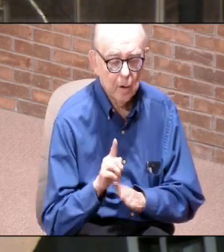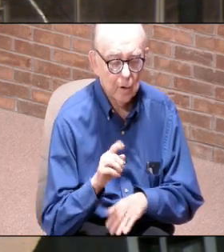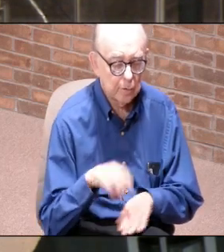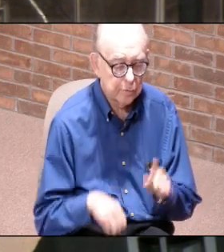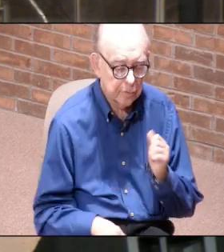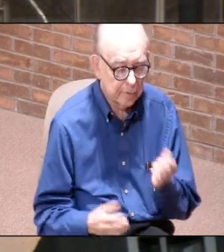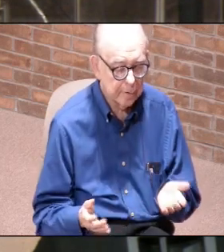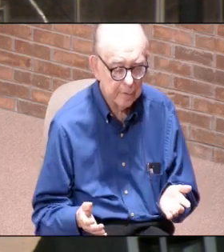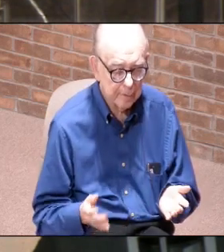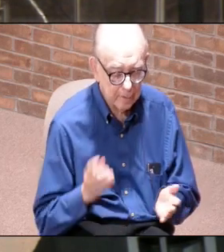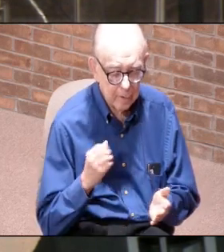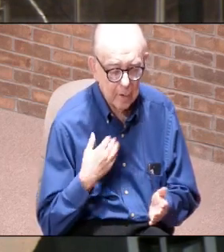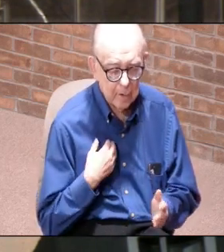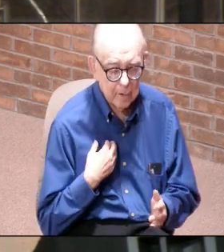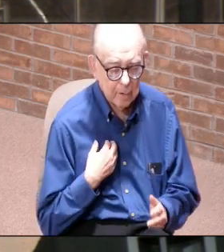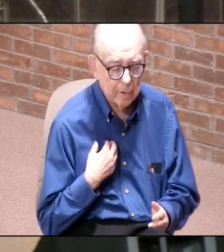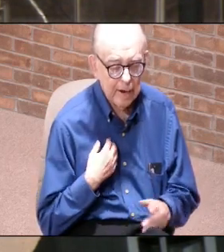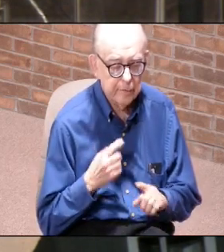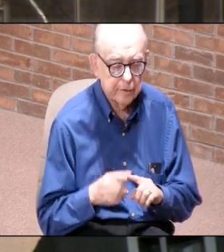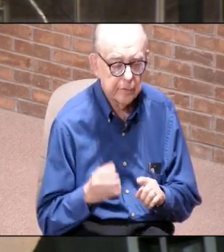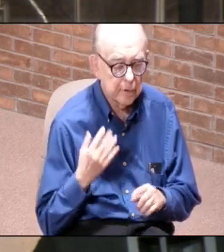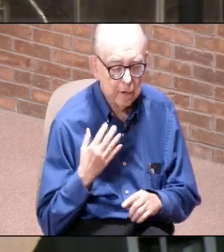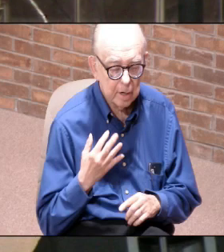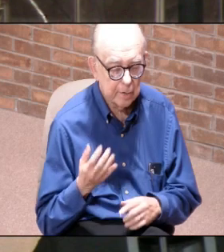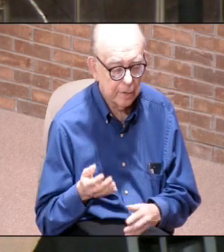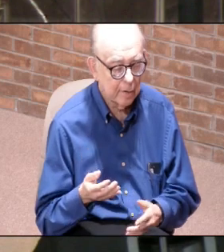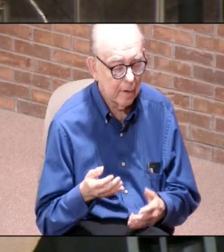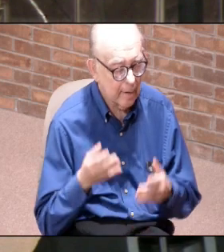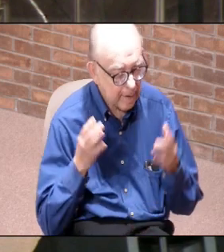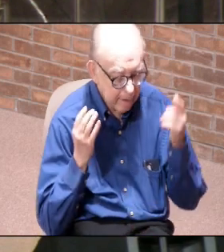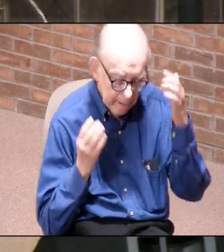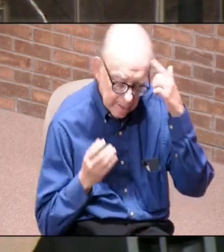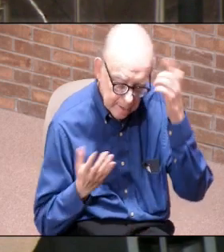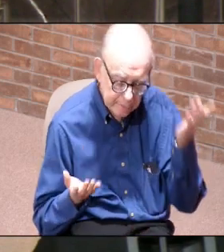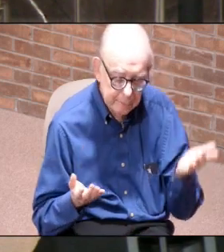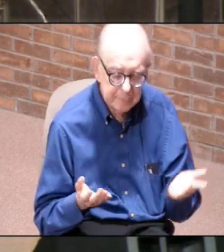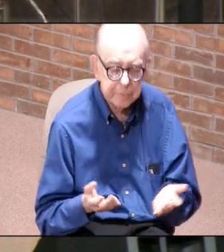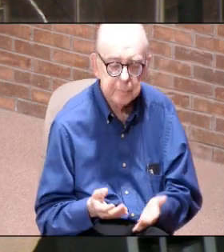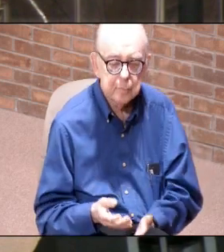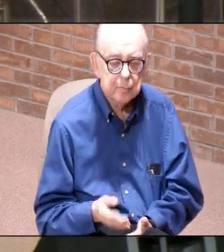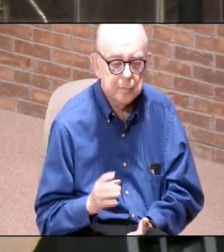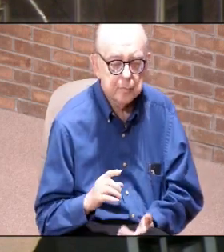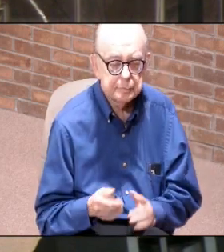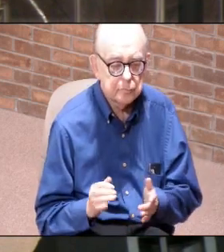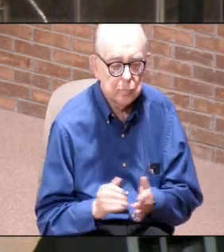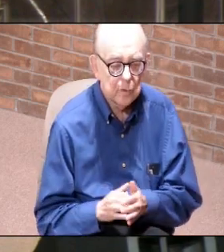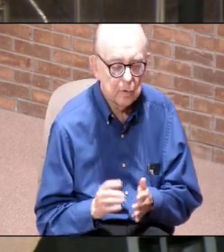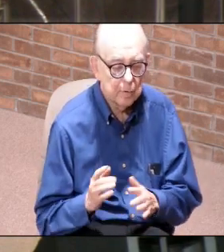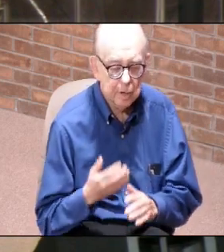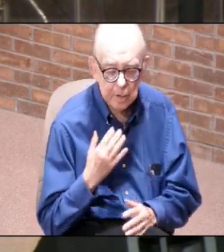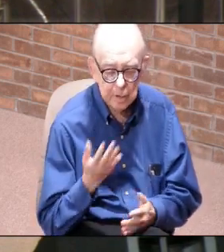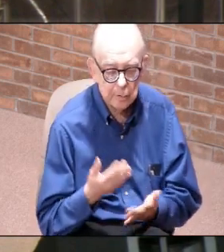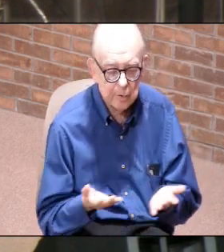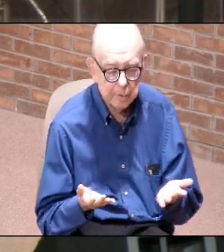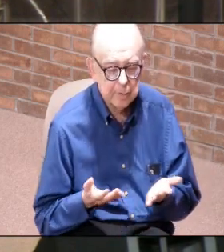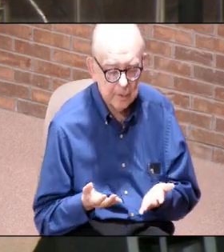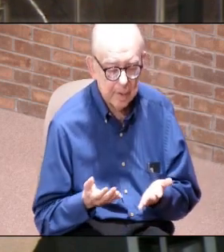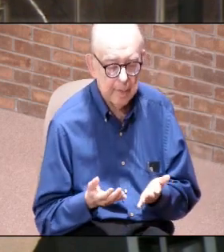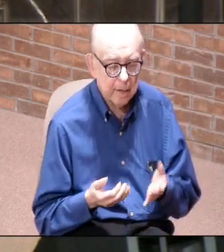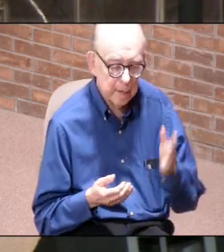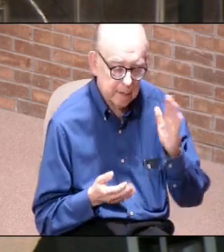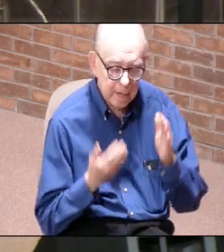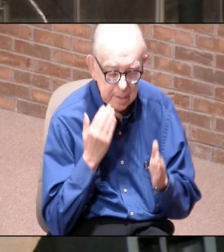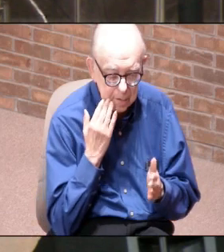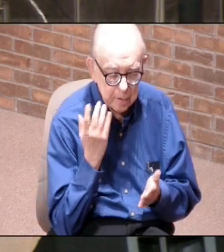short. I knew that you were going to have blonde hair or brown hair or purple hair if you want, you know. You can change it to whatever you want it to be. I knew